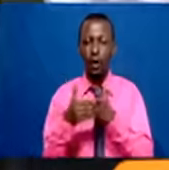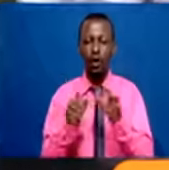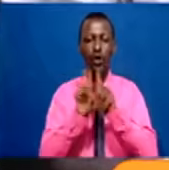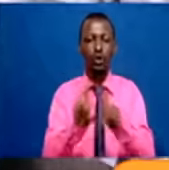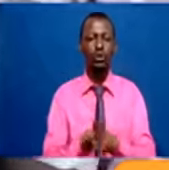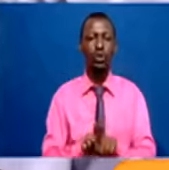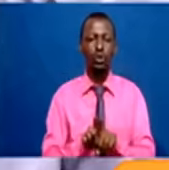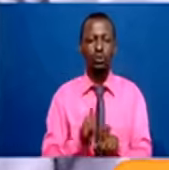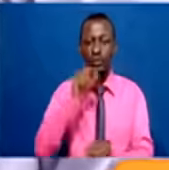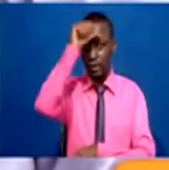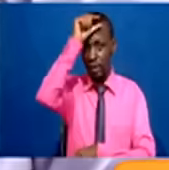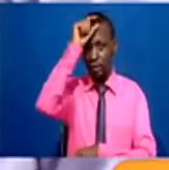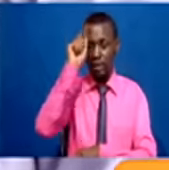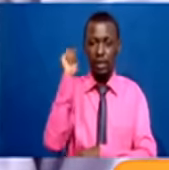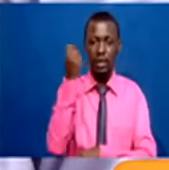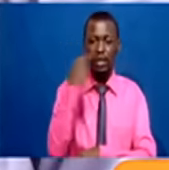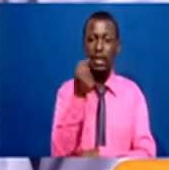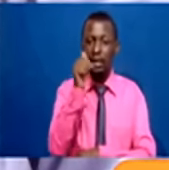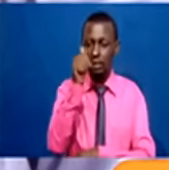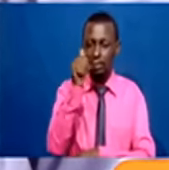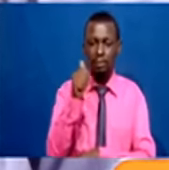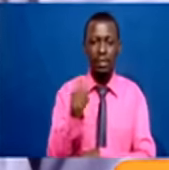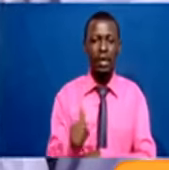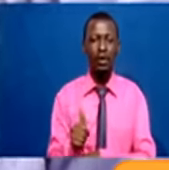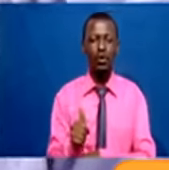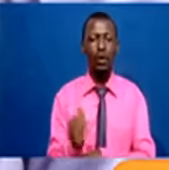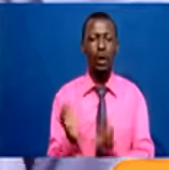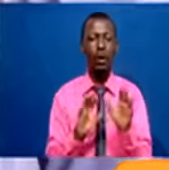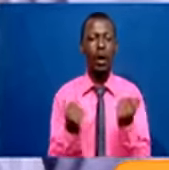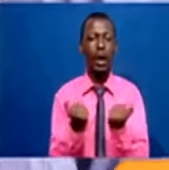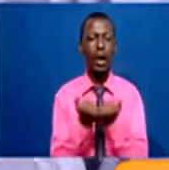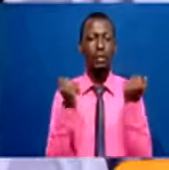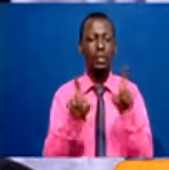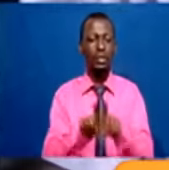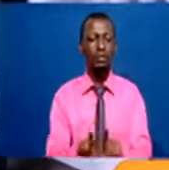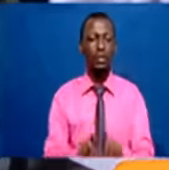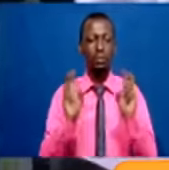government has remained mum on the issue. Seth Olale,